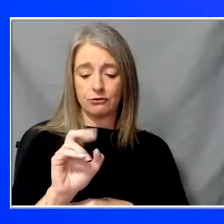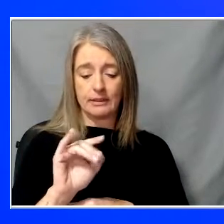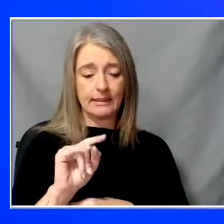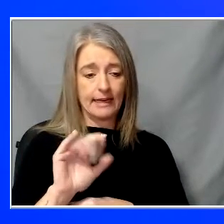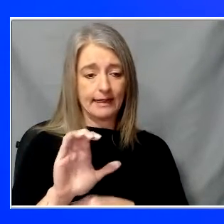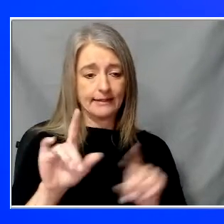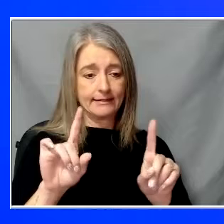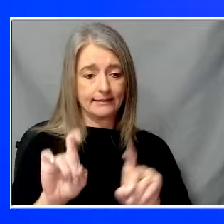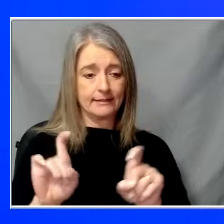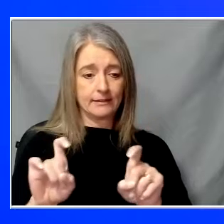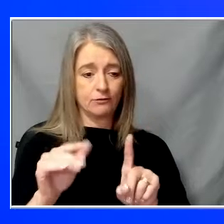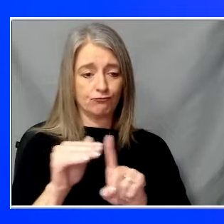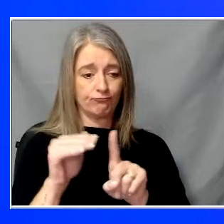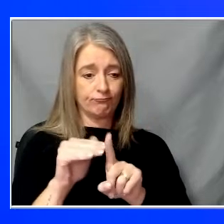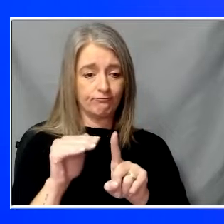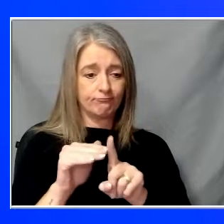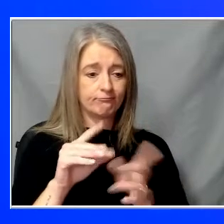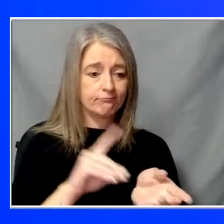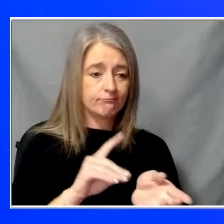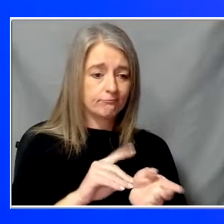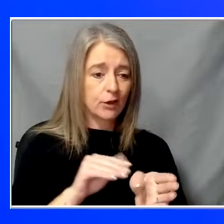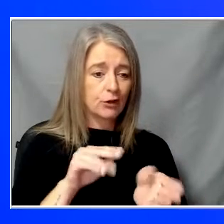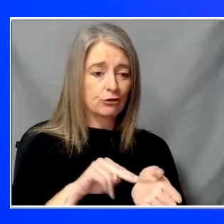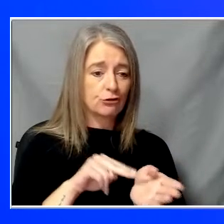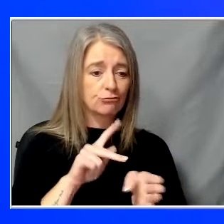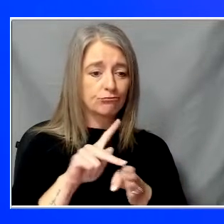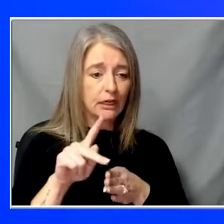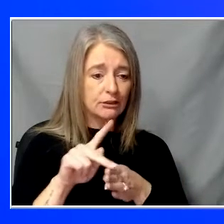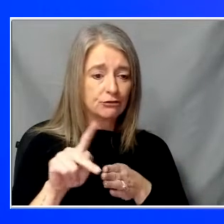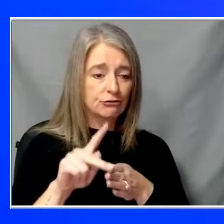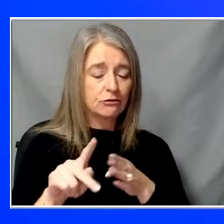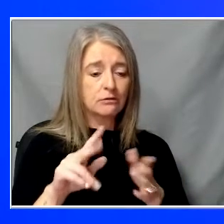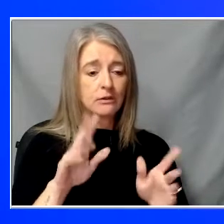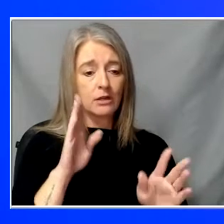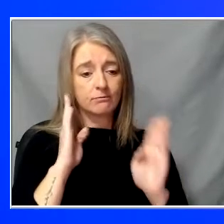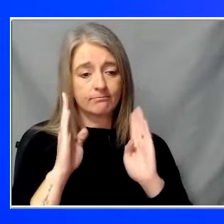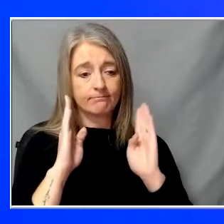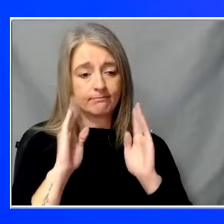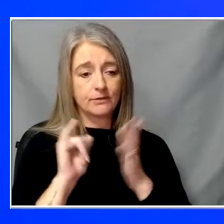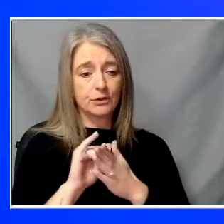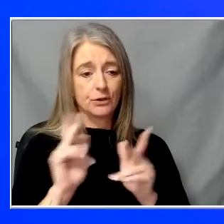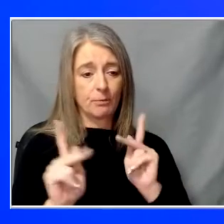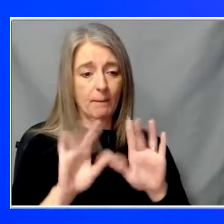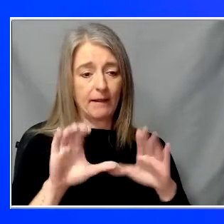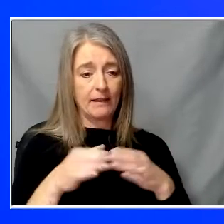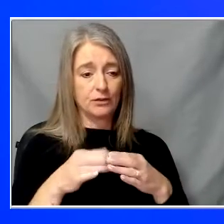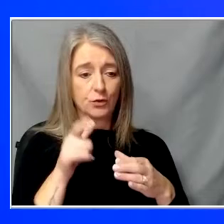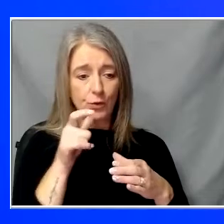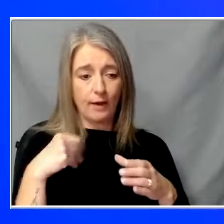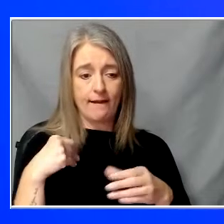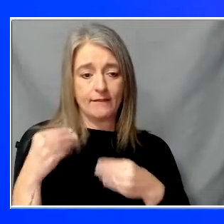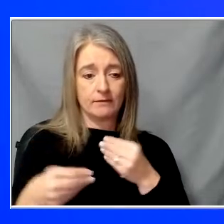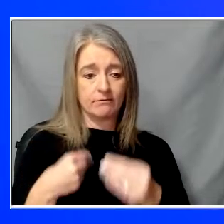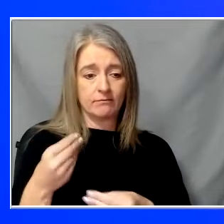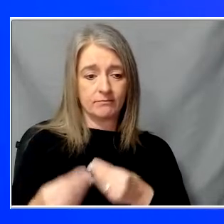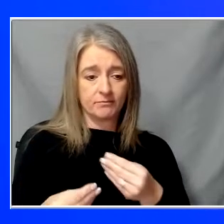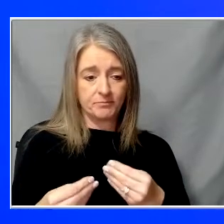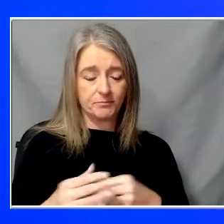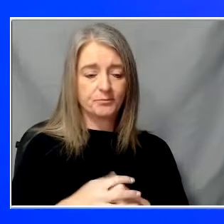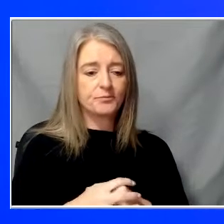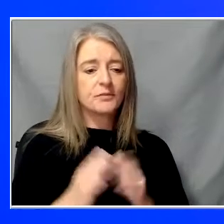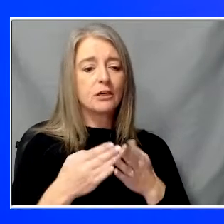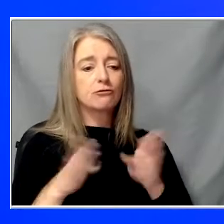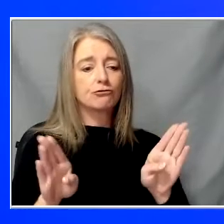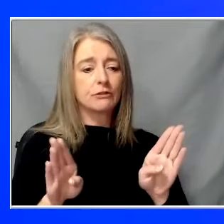doctor as well, your nurse practitioner, and they should also pay more attention to those population. So because the general guideline may